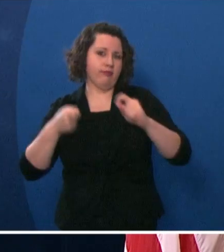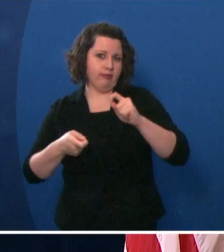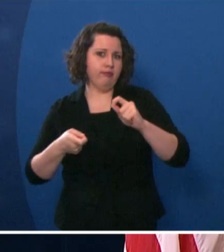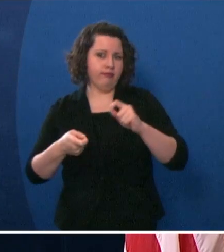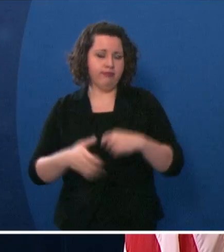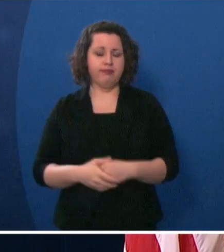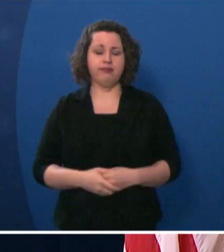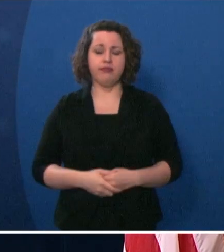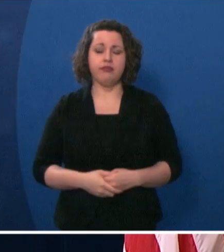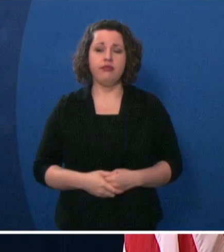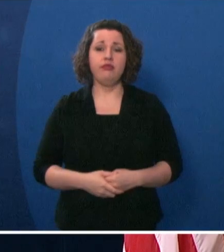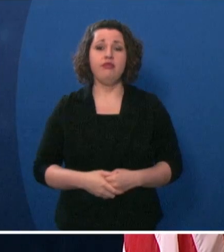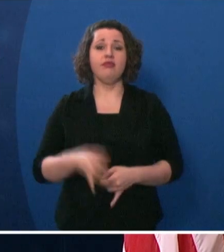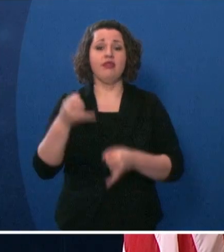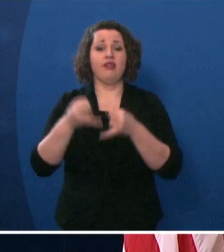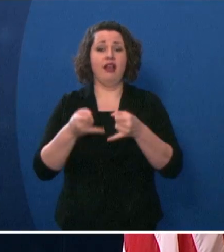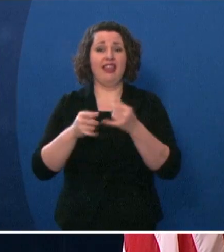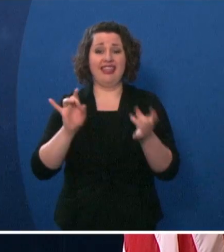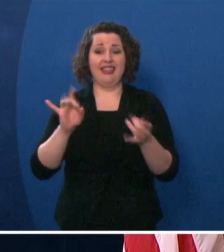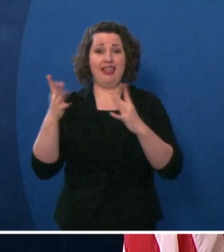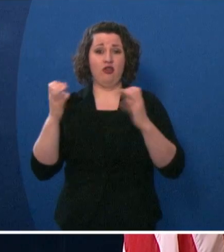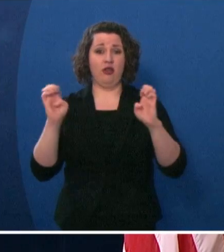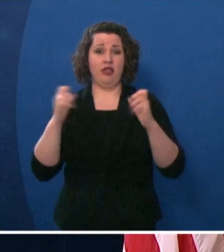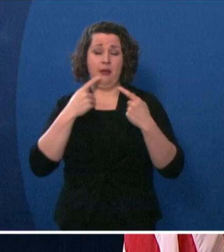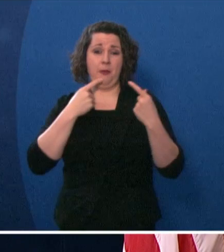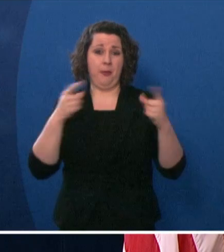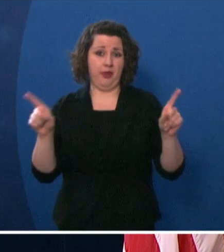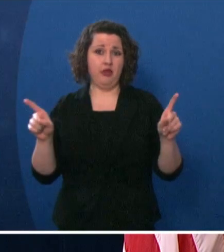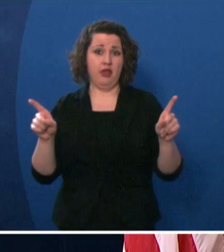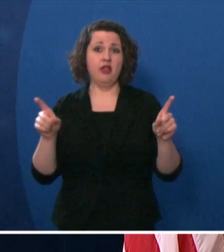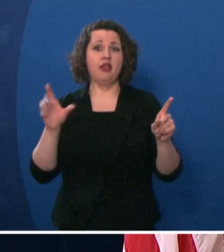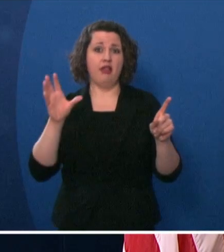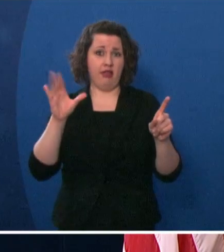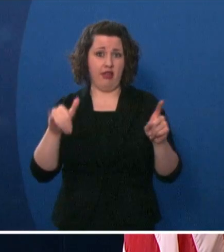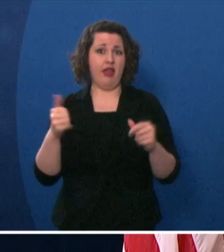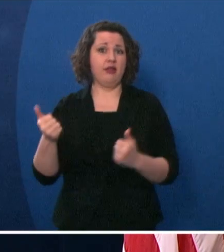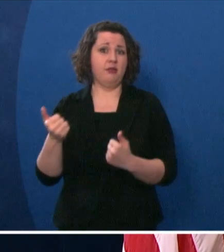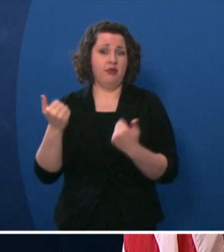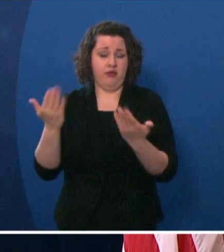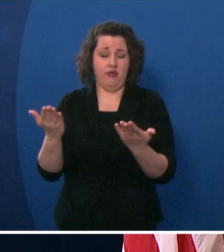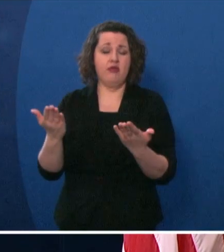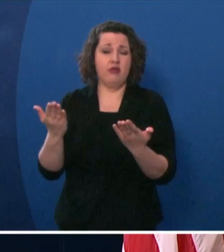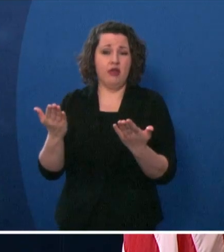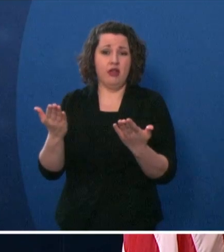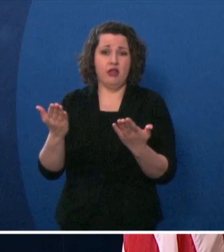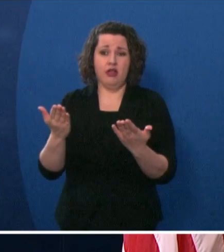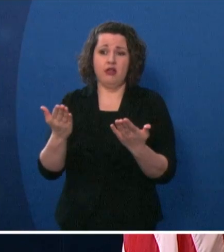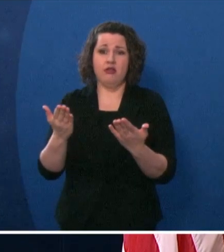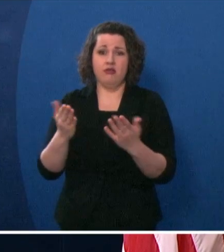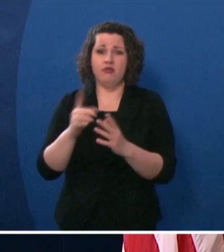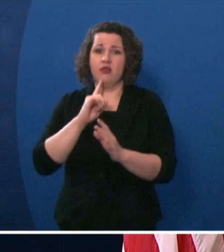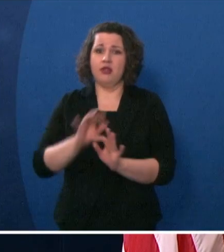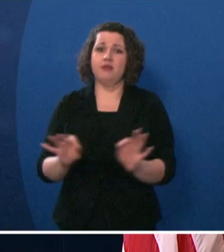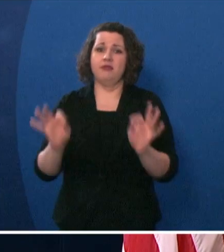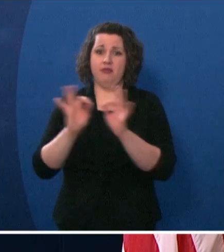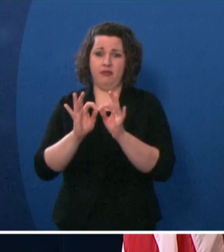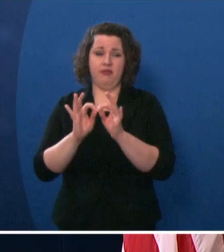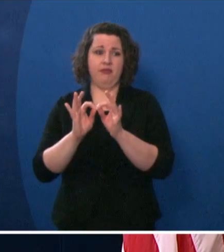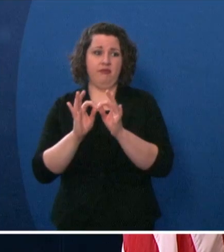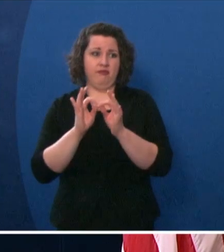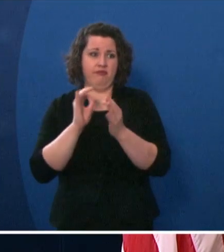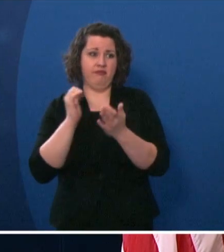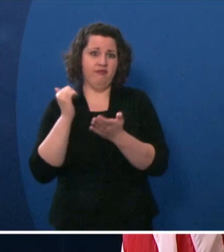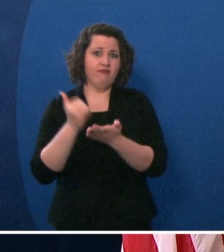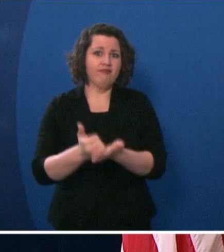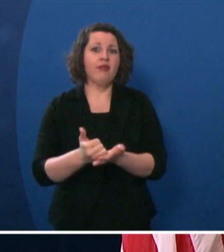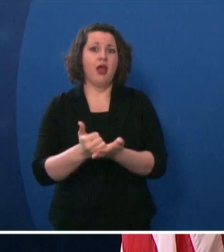further. Finally, the disaster emergency proclamation has also provided significant regulatory relief to businesses and individuals